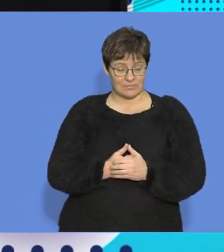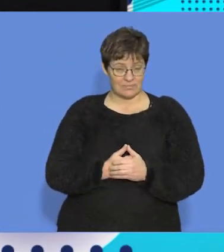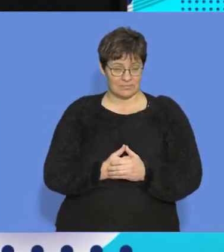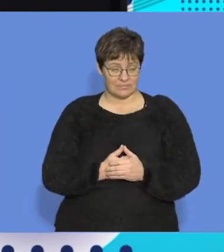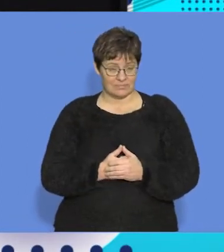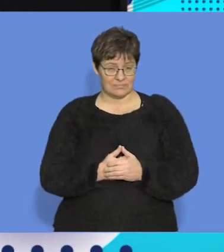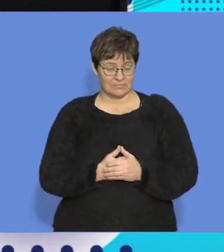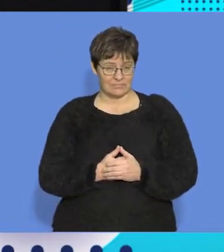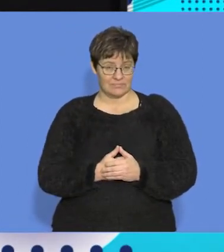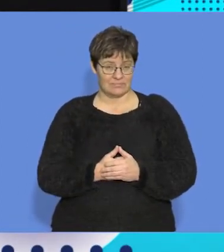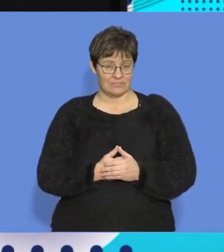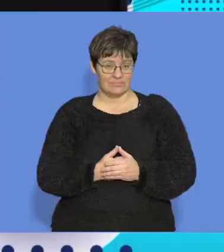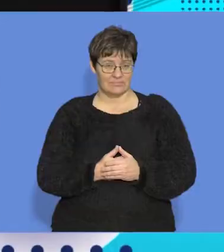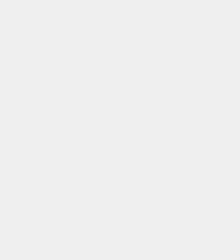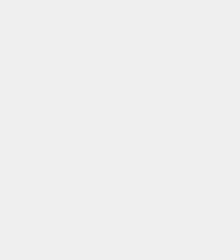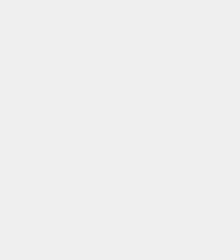how do you answer them?